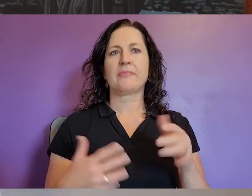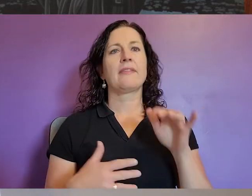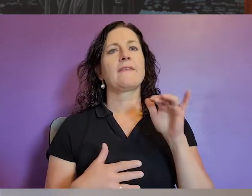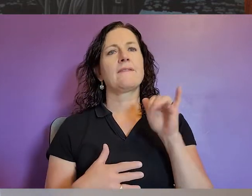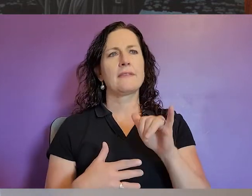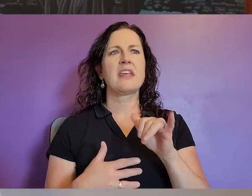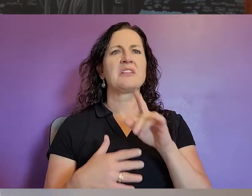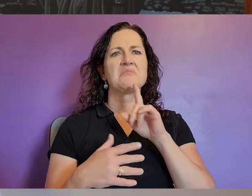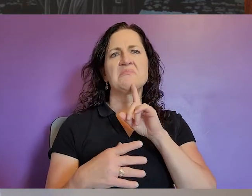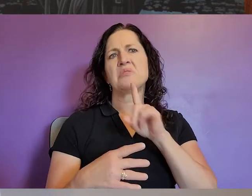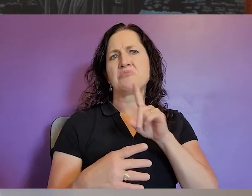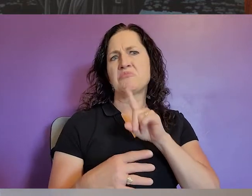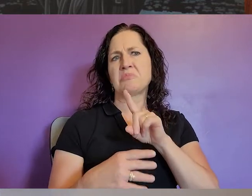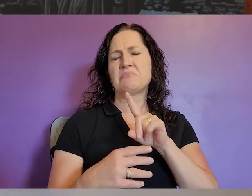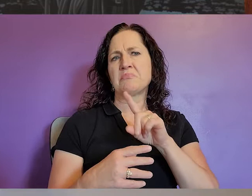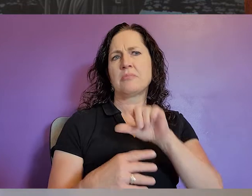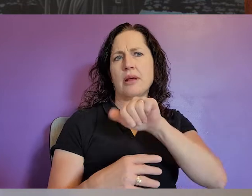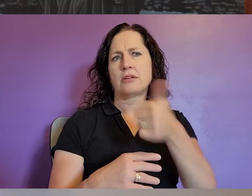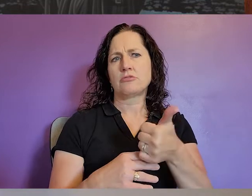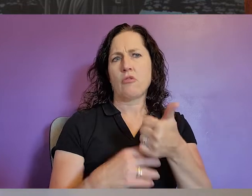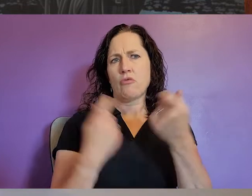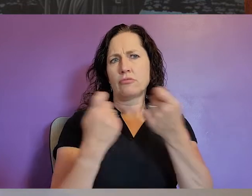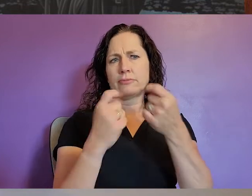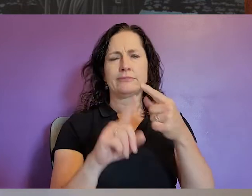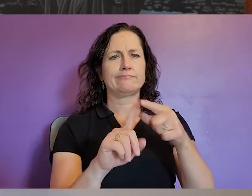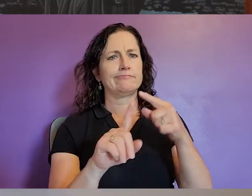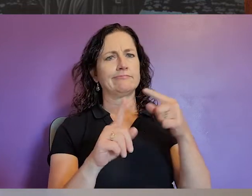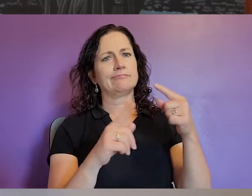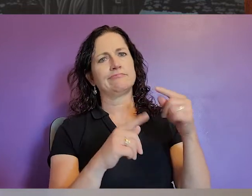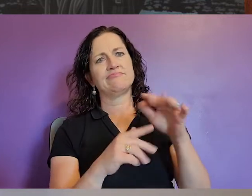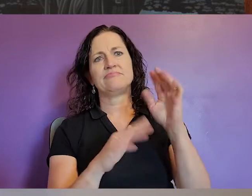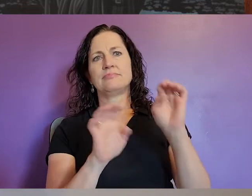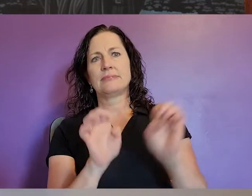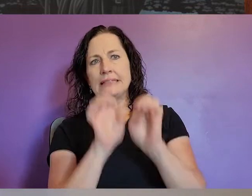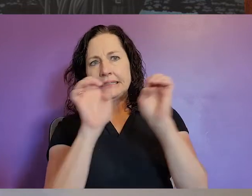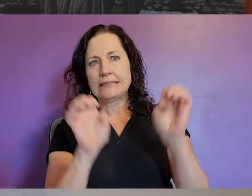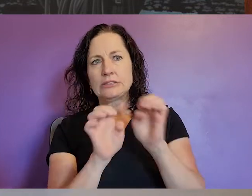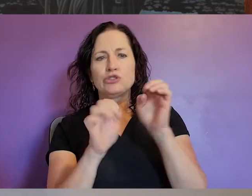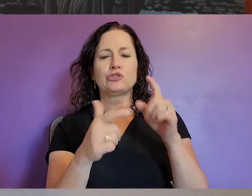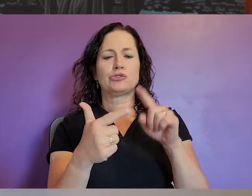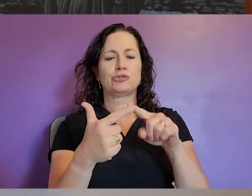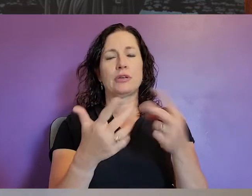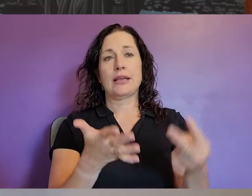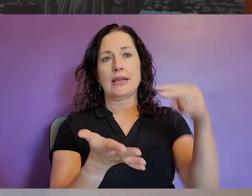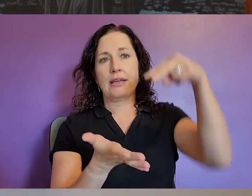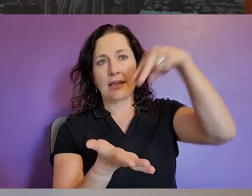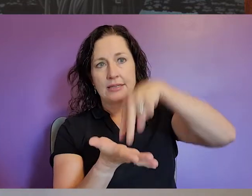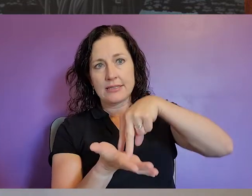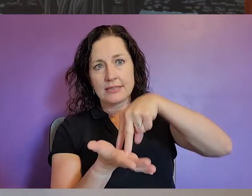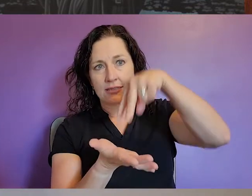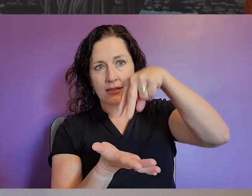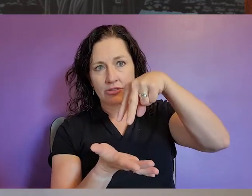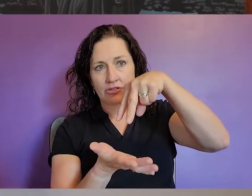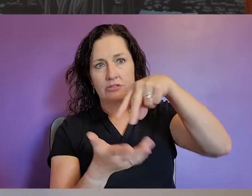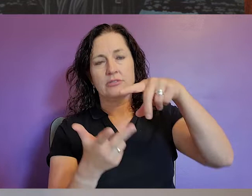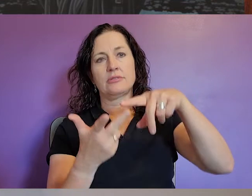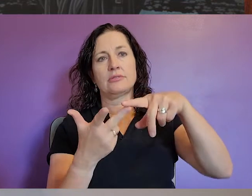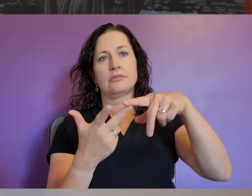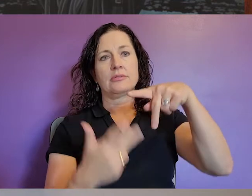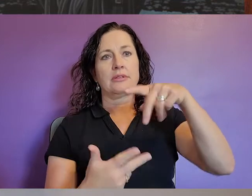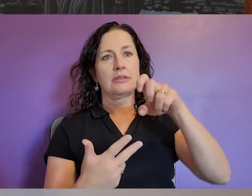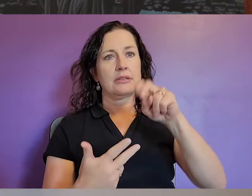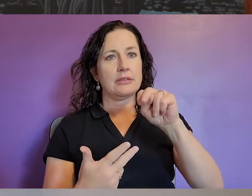It goes in a long line of Easter, Pentecost, Ascension,